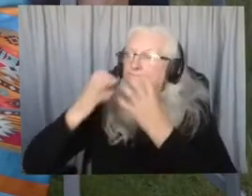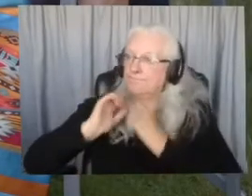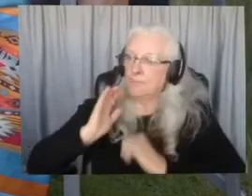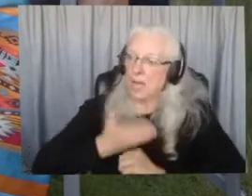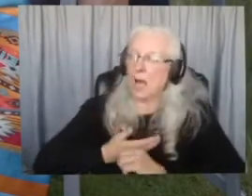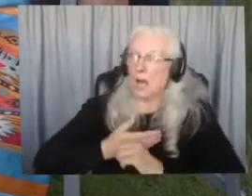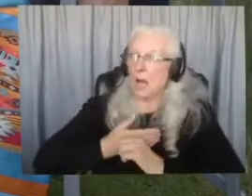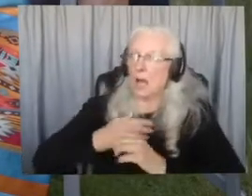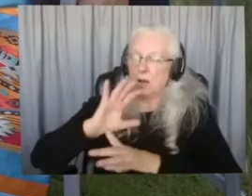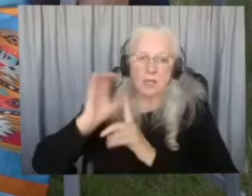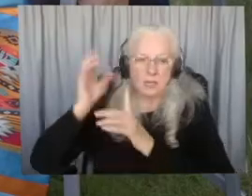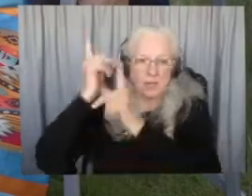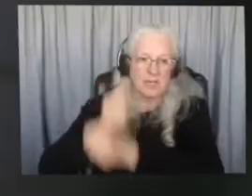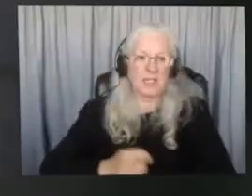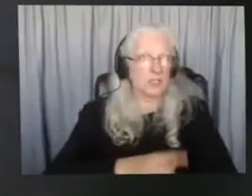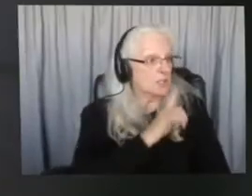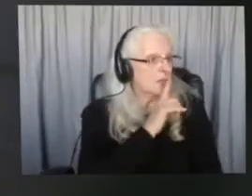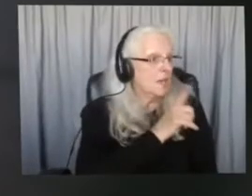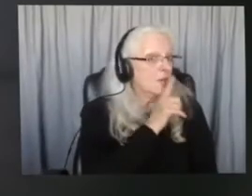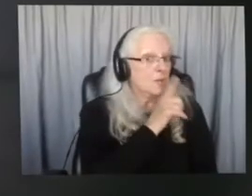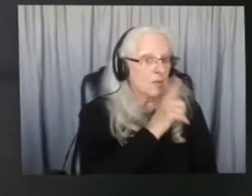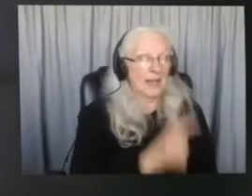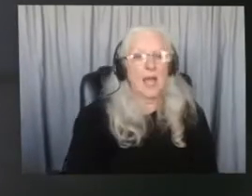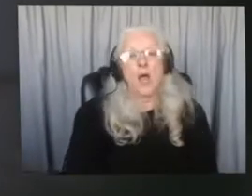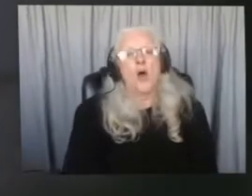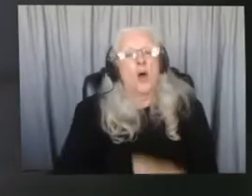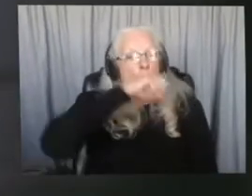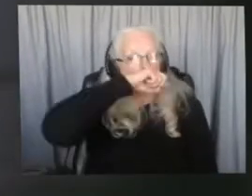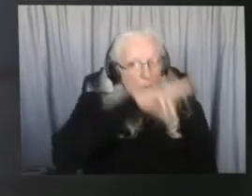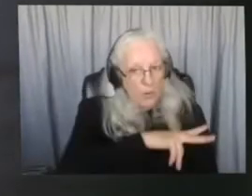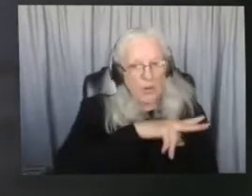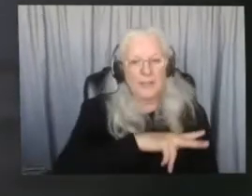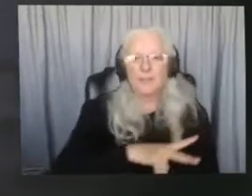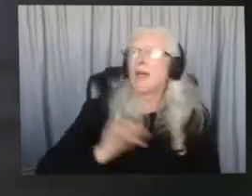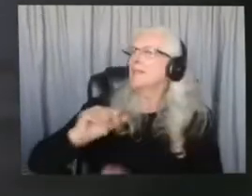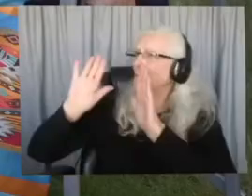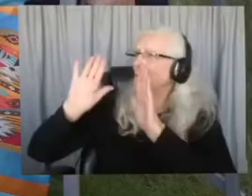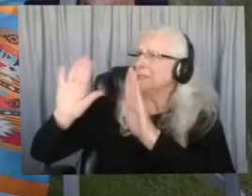That was great. Thanks.